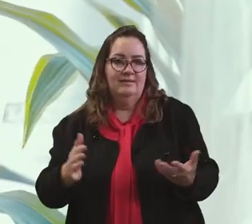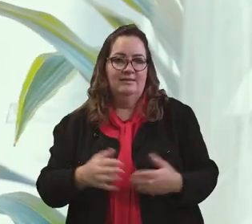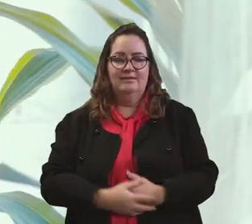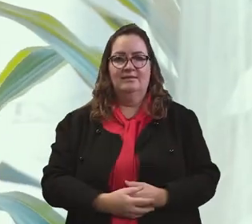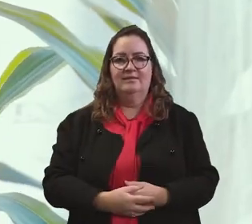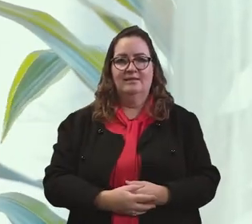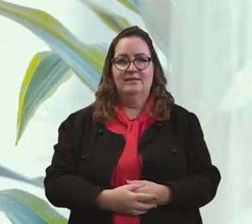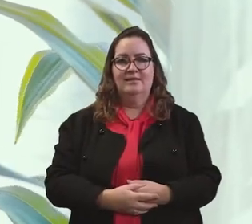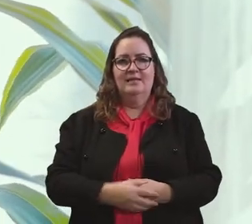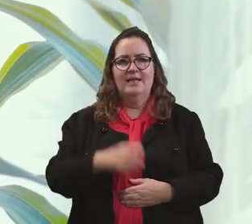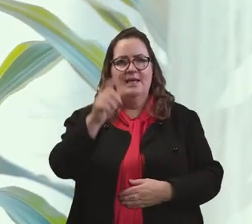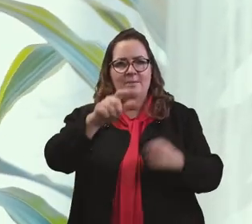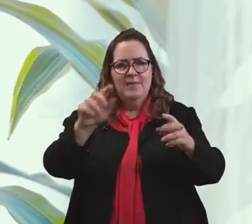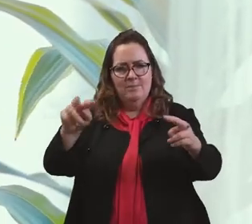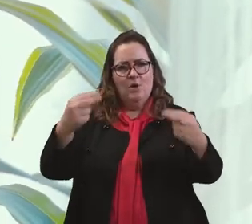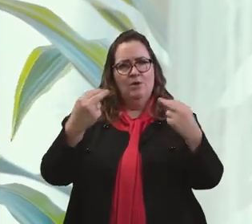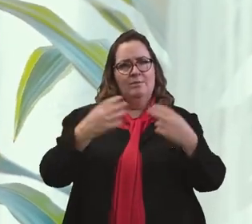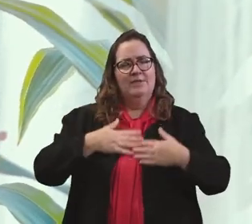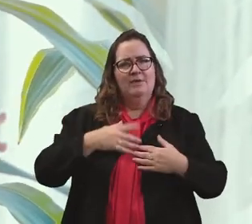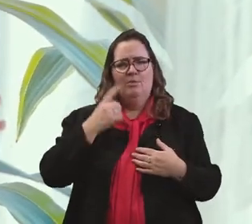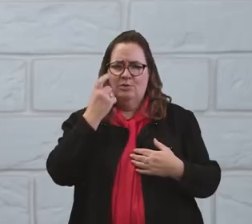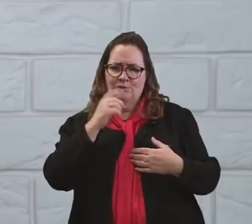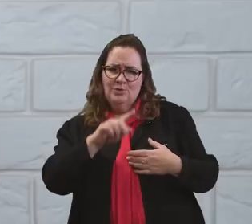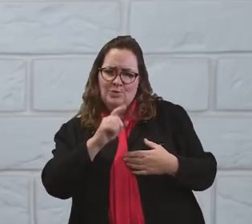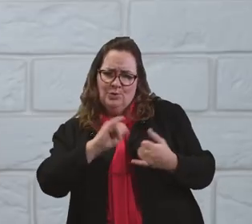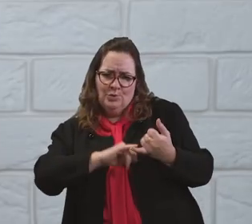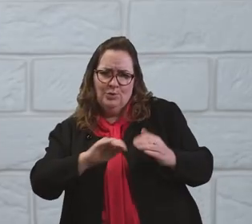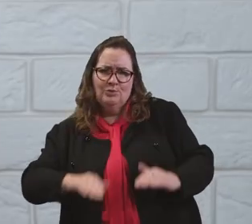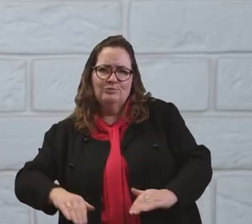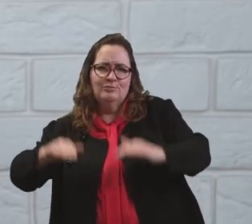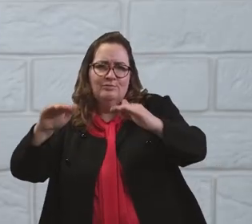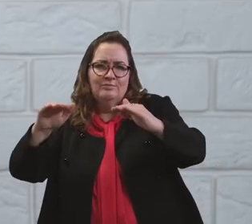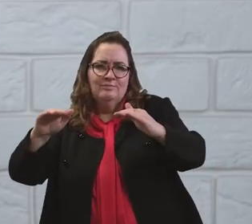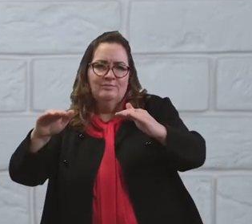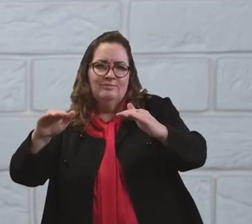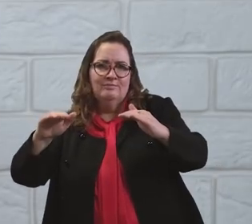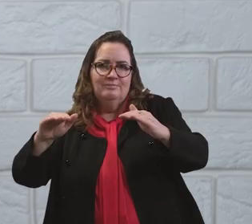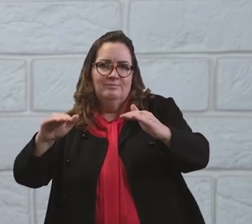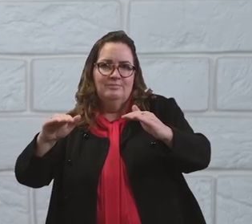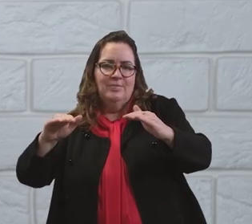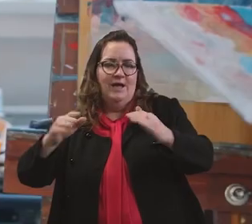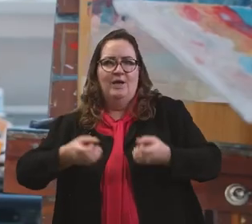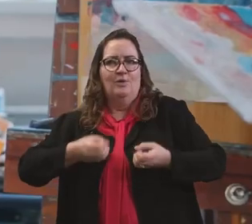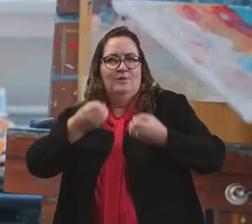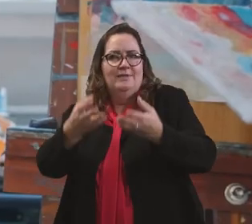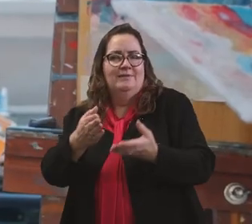People wonder what I will become, but that knowledge is only given to some.